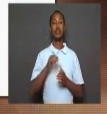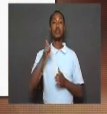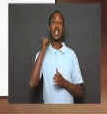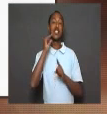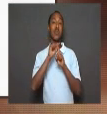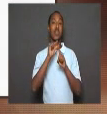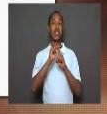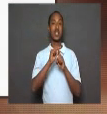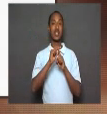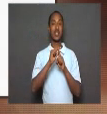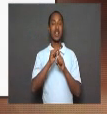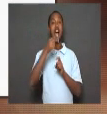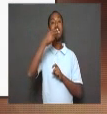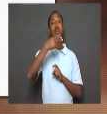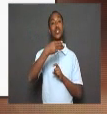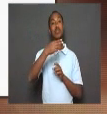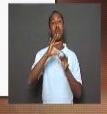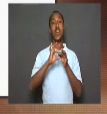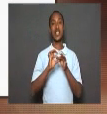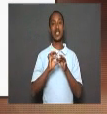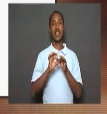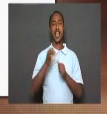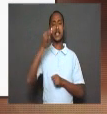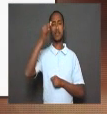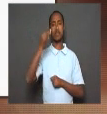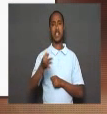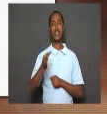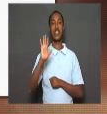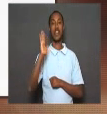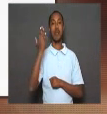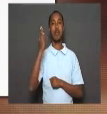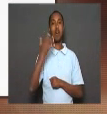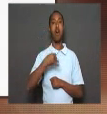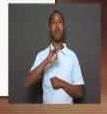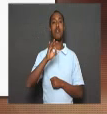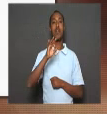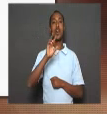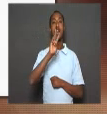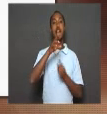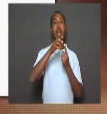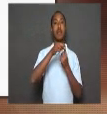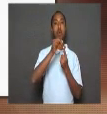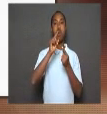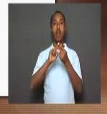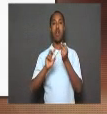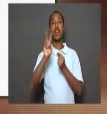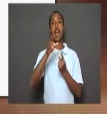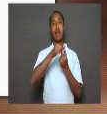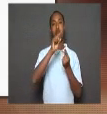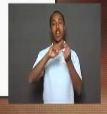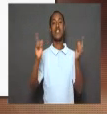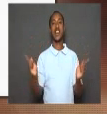words, hydrogen bonding is a specific type of dipole-dipole